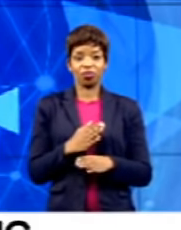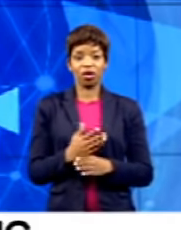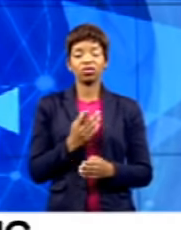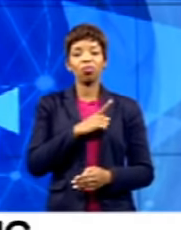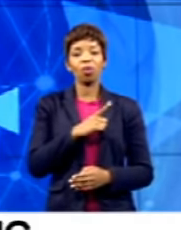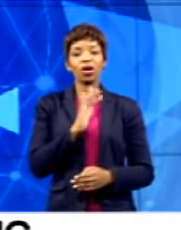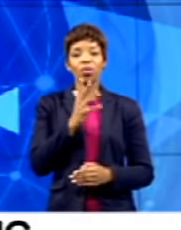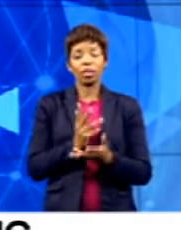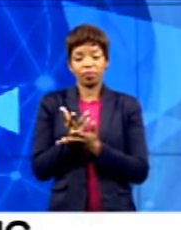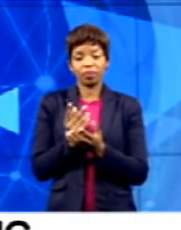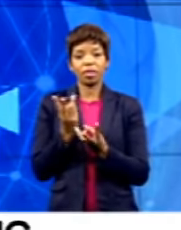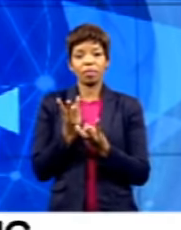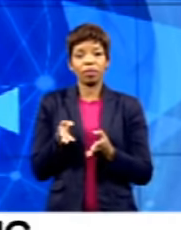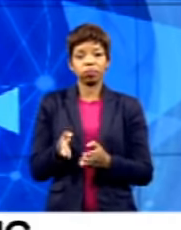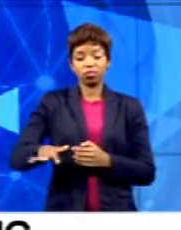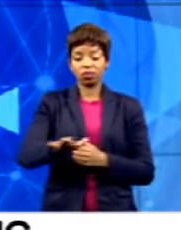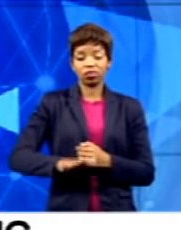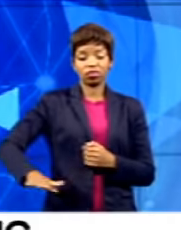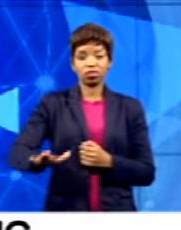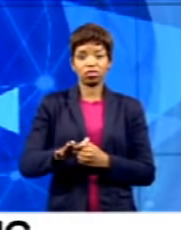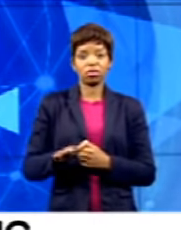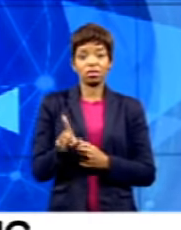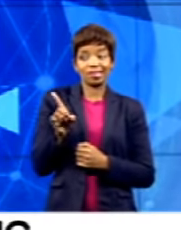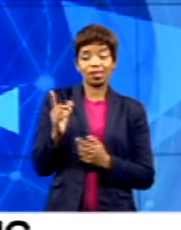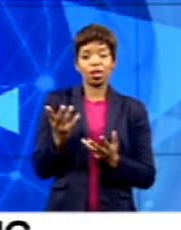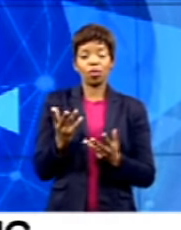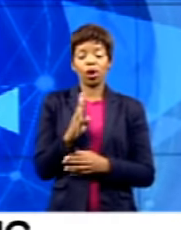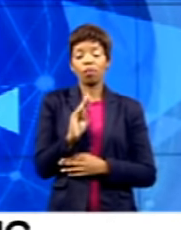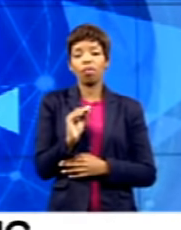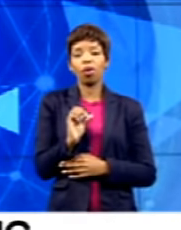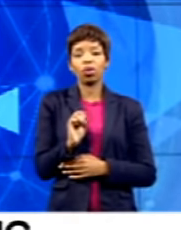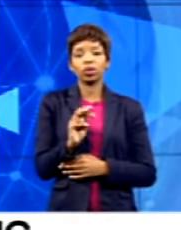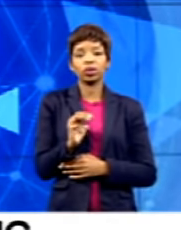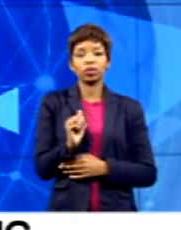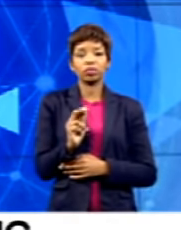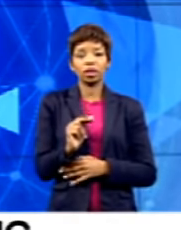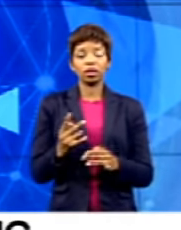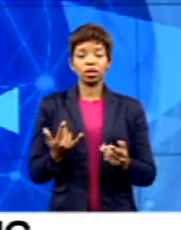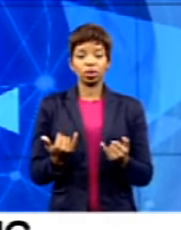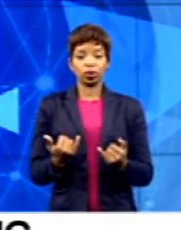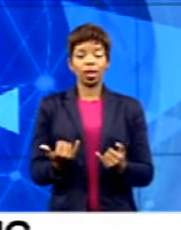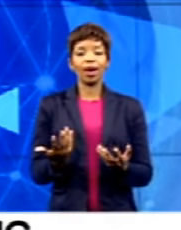the scene. That's our reporter, Thabiso Sithole, is out and about in Bosmont today, who's taking a look at one of the mobile testing